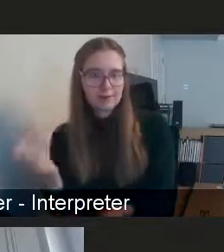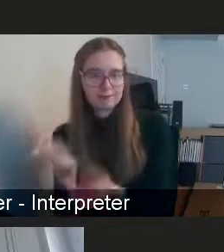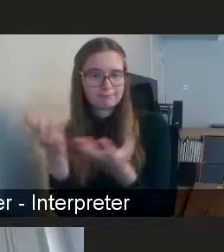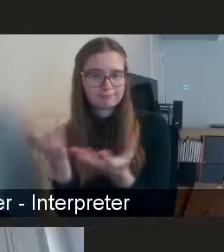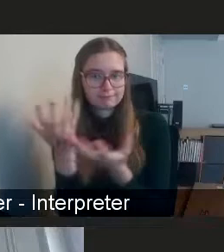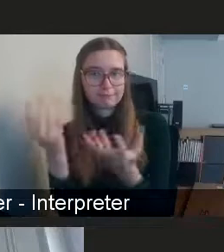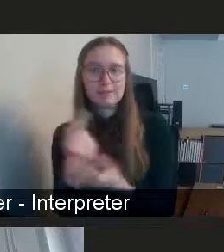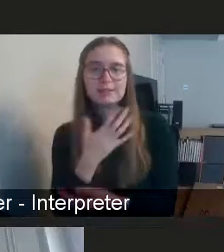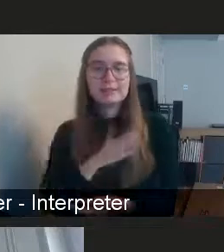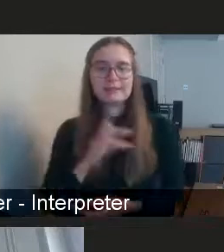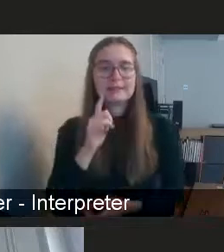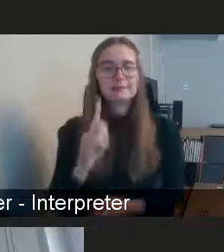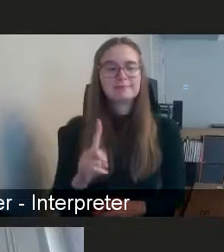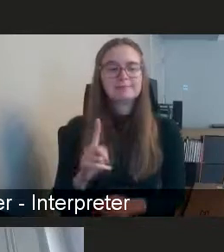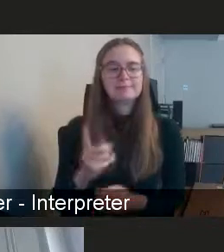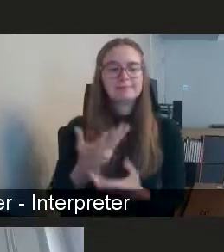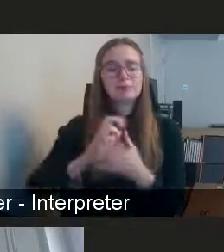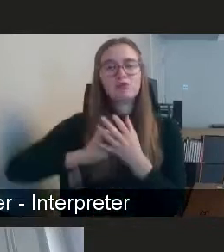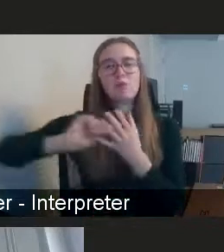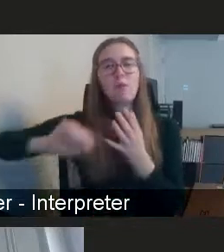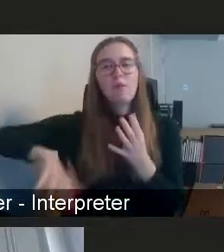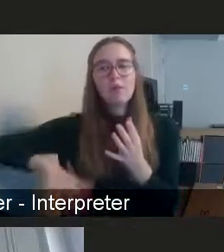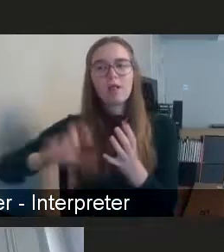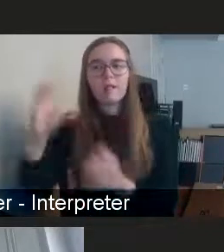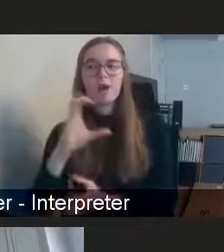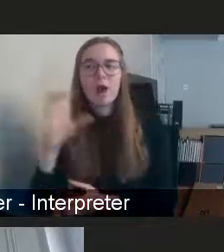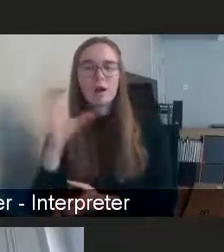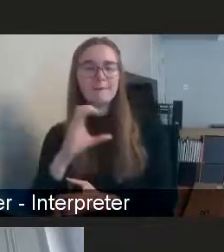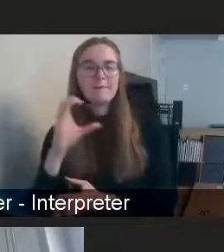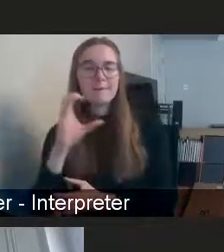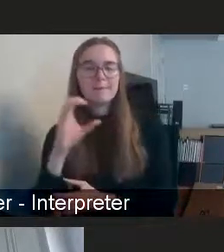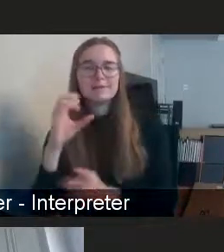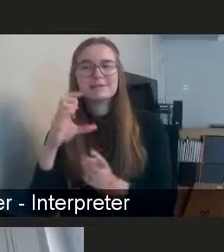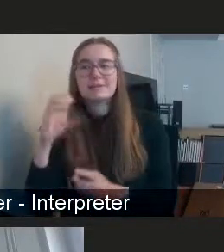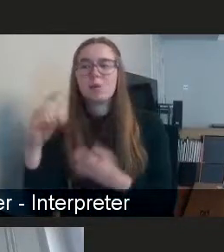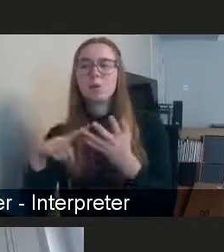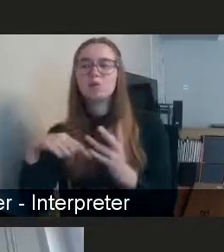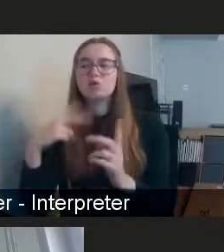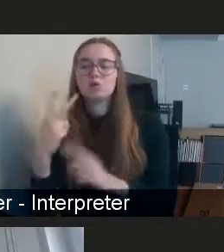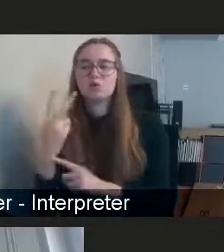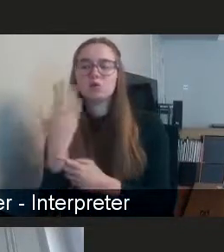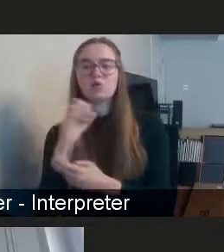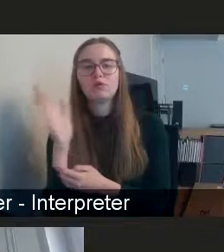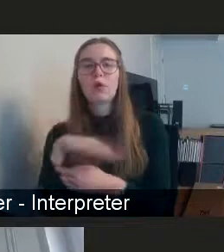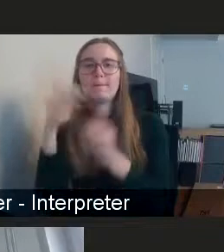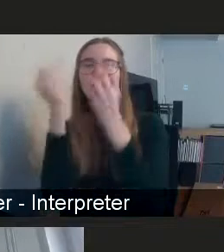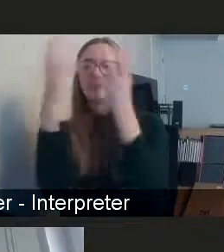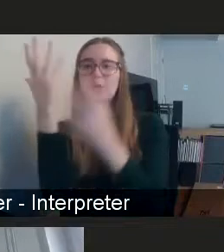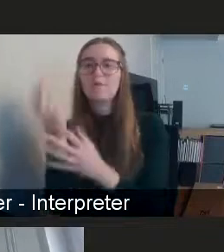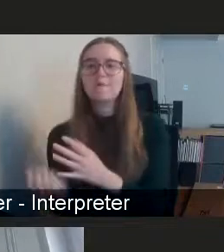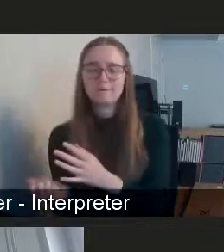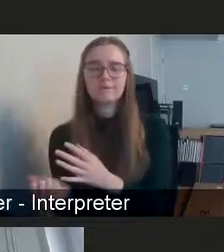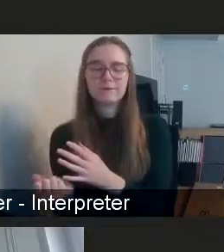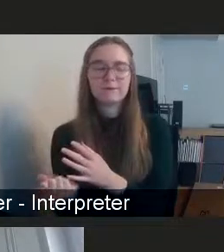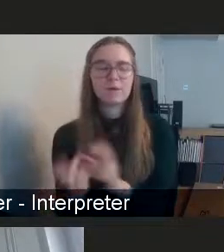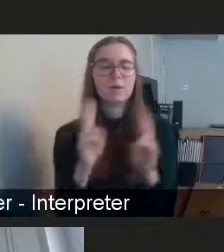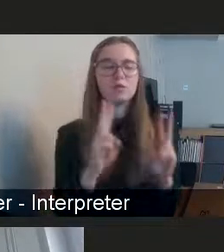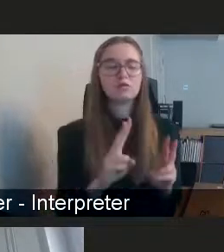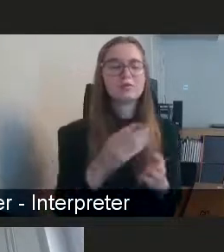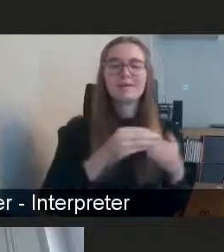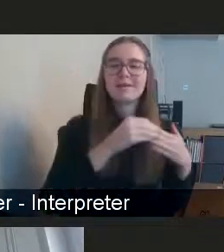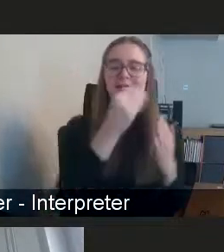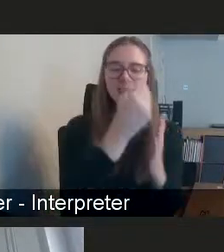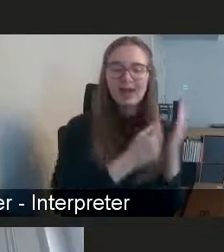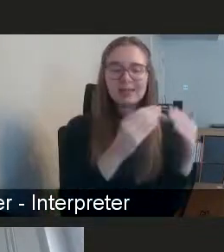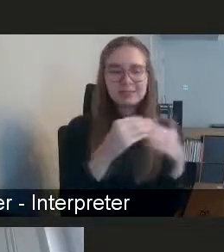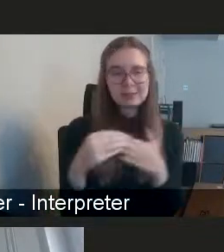for by the removal of carbon dioxide from the atmosphere. So looking at the Committee on Climate Change's guidance on what